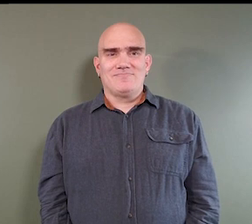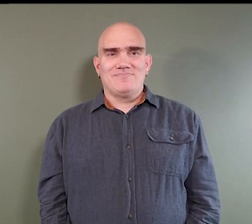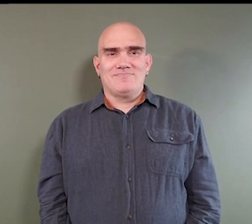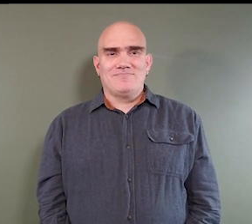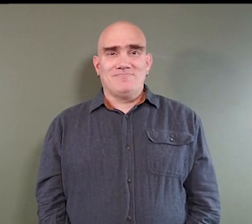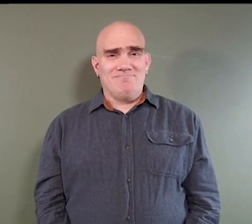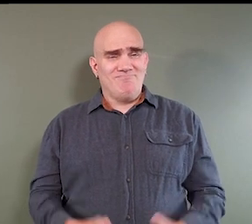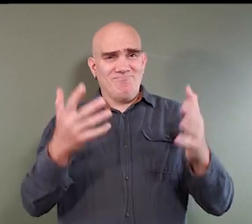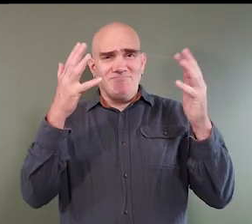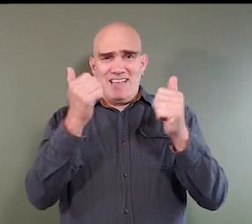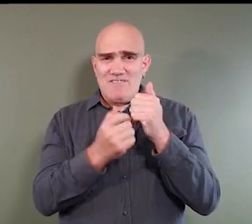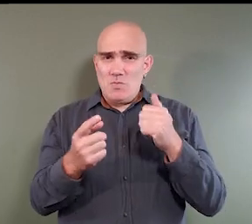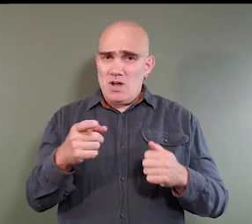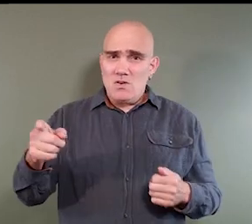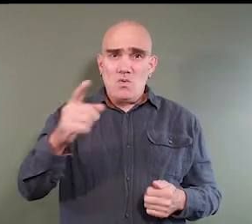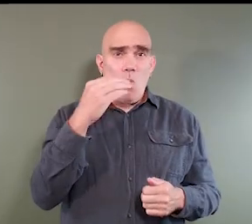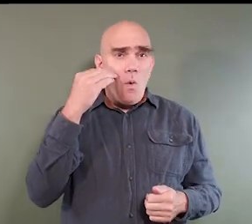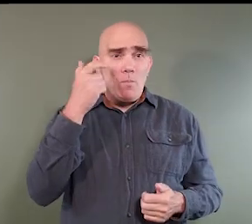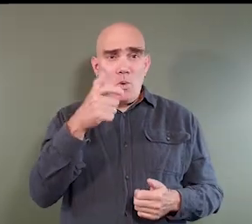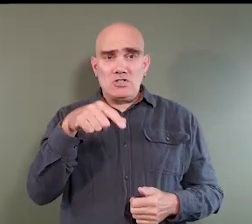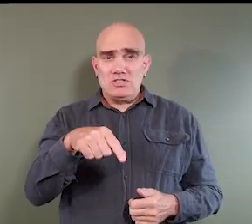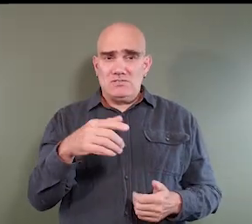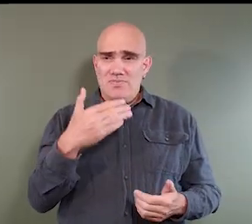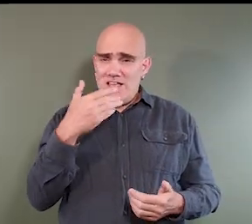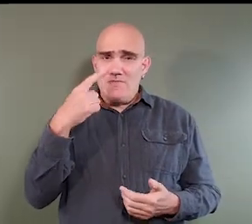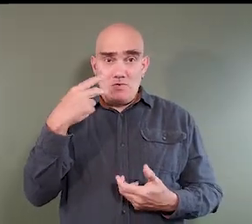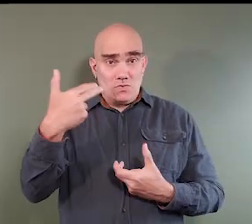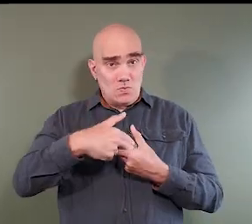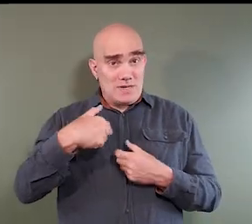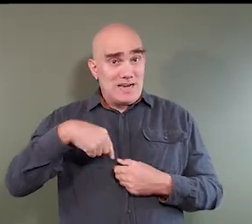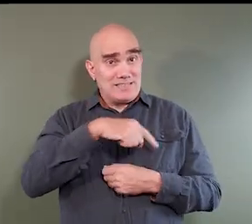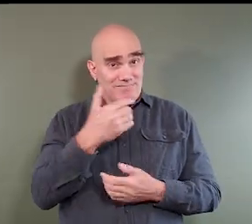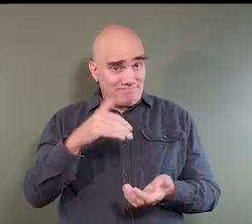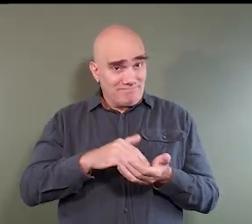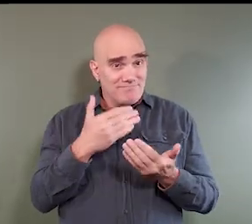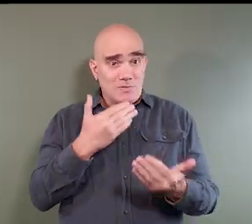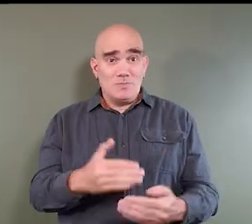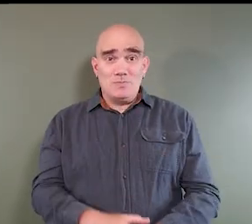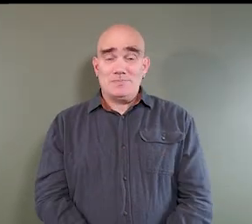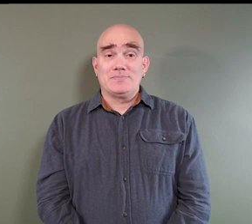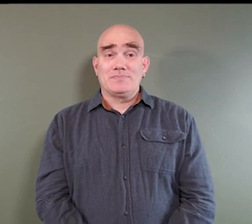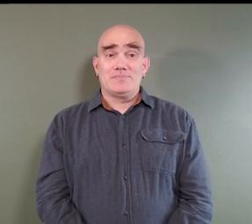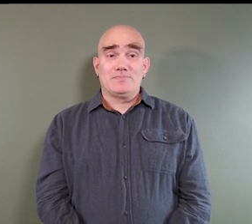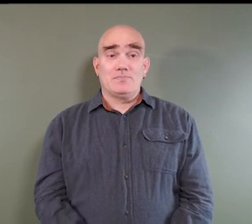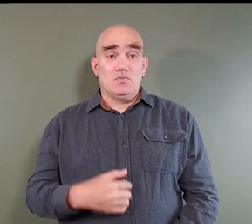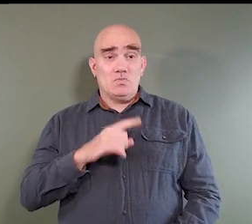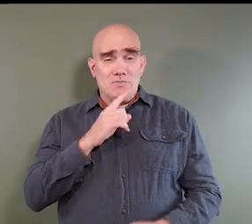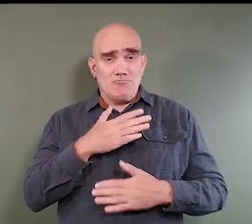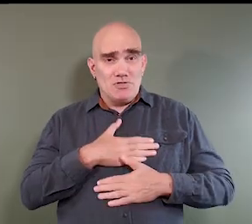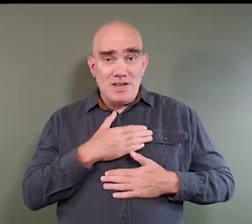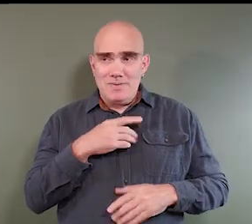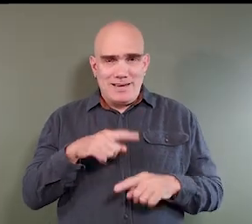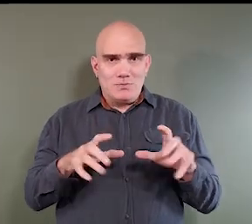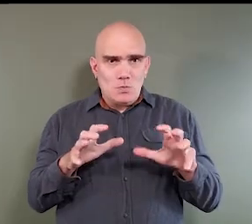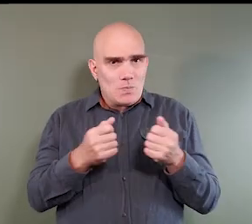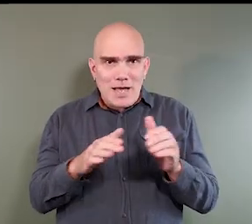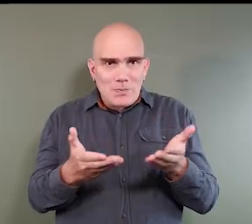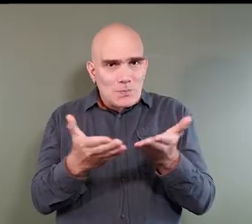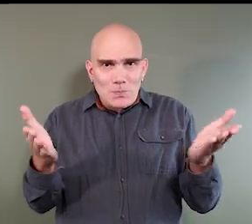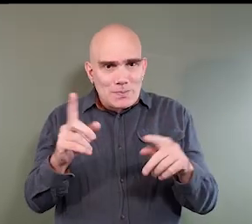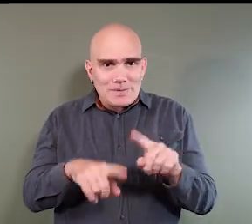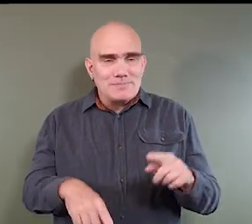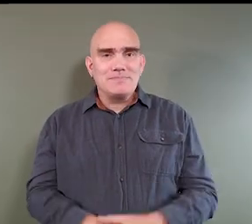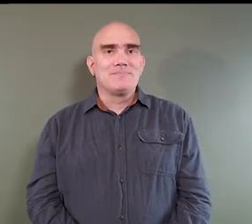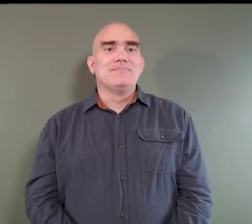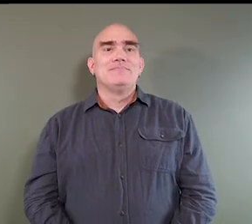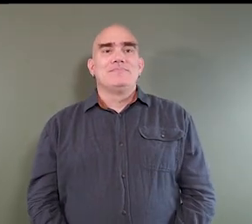Cheers to everyone at home watching this. Thank you for joining us again. We truly appreciate it. We couldn't do this without